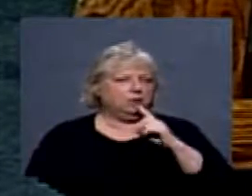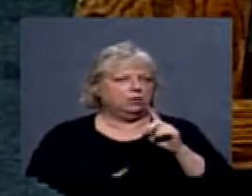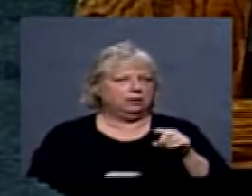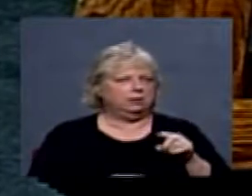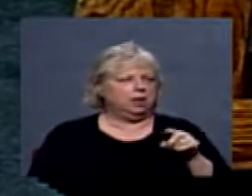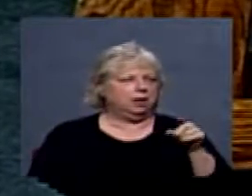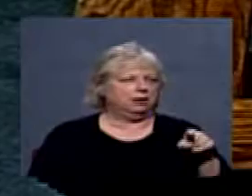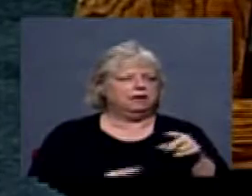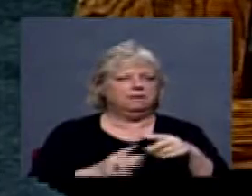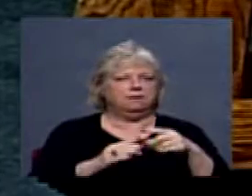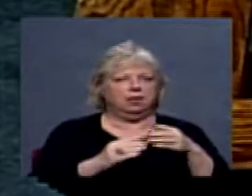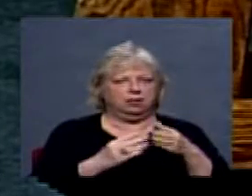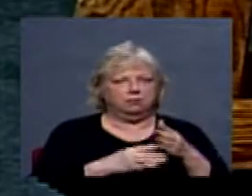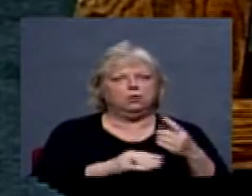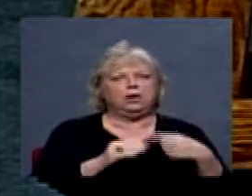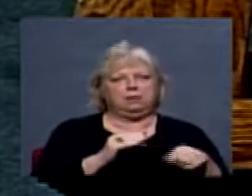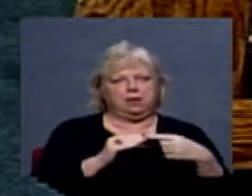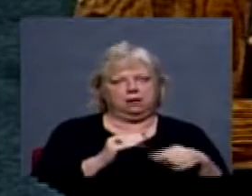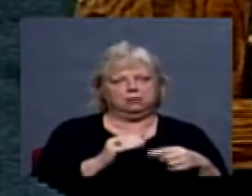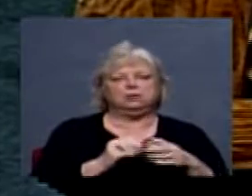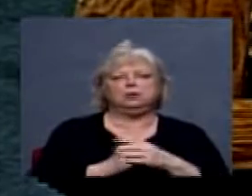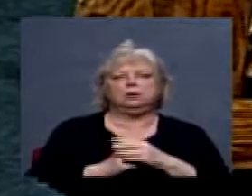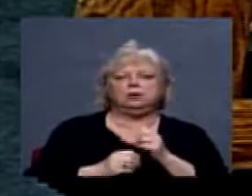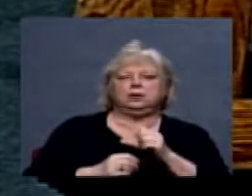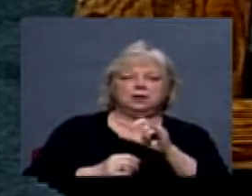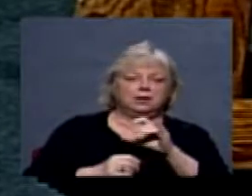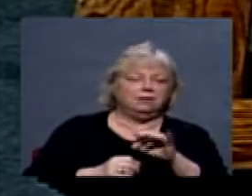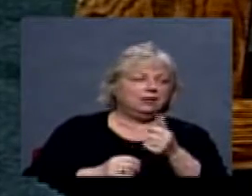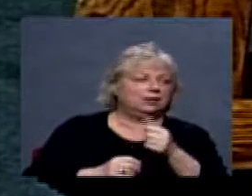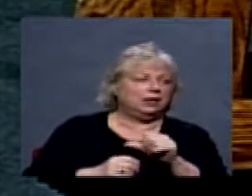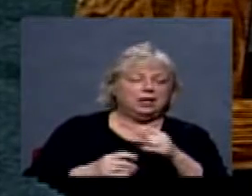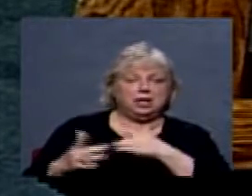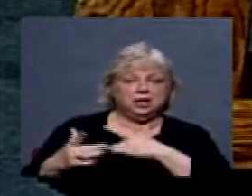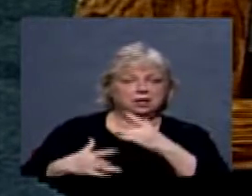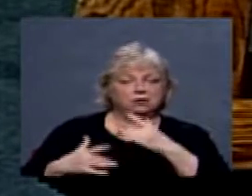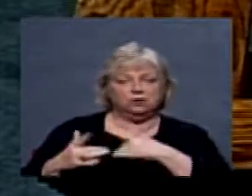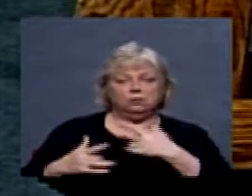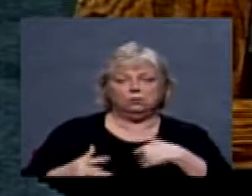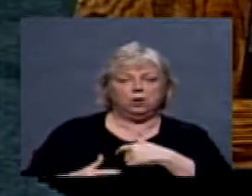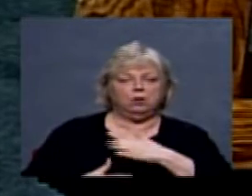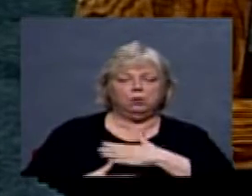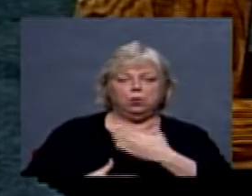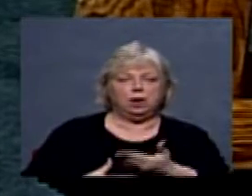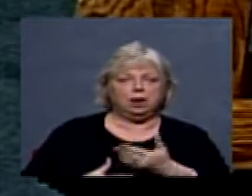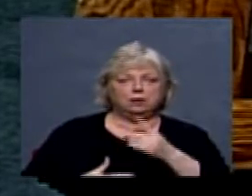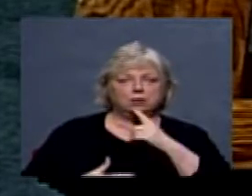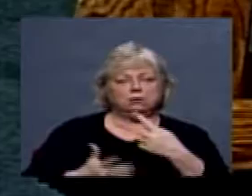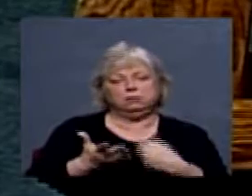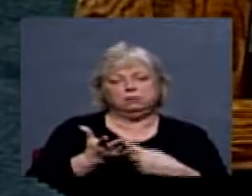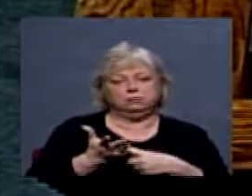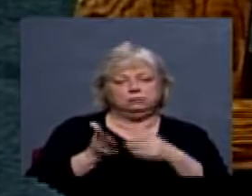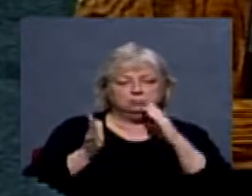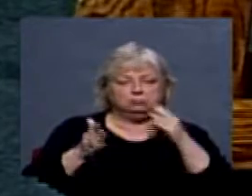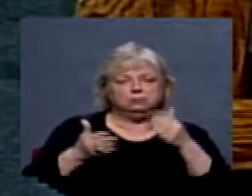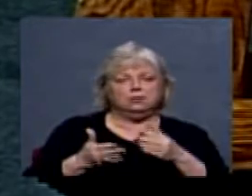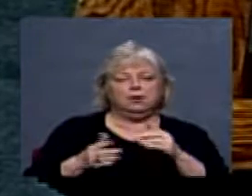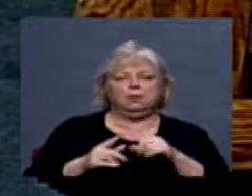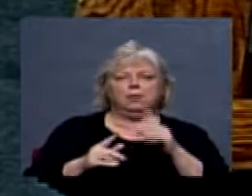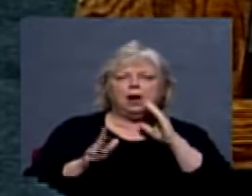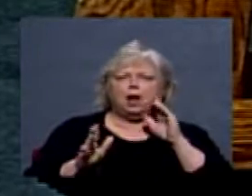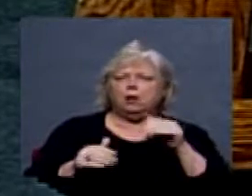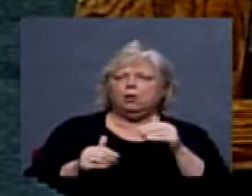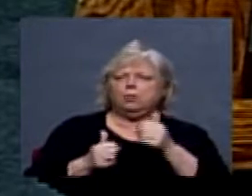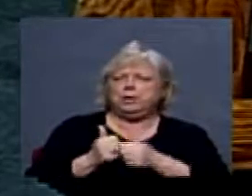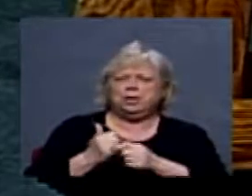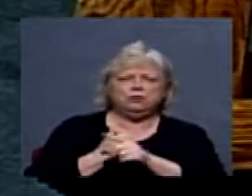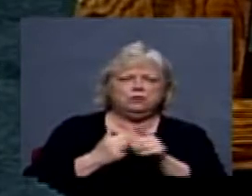him via email. So if there is any concern, we are willing to address that. But I sincerely hope each one of